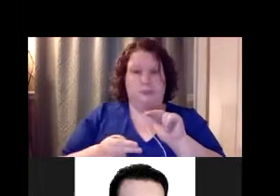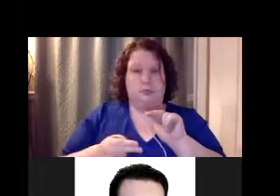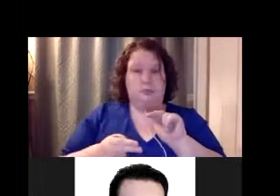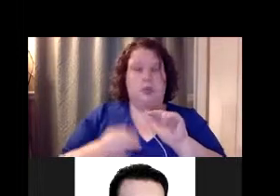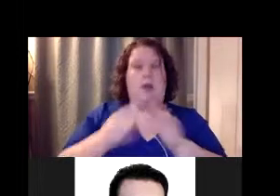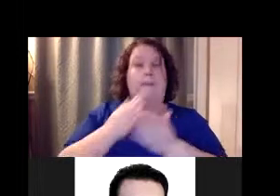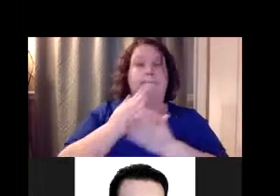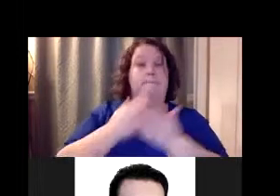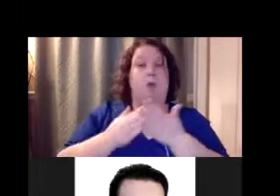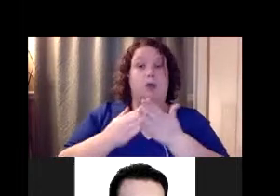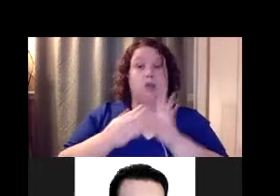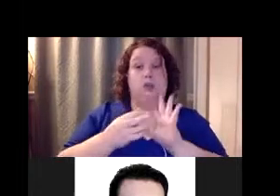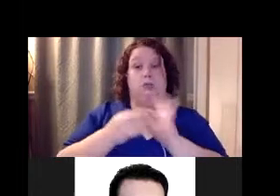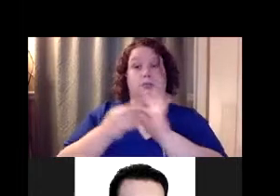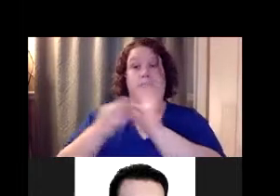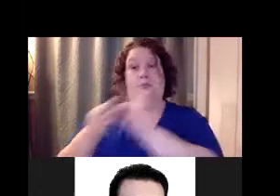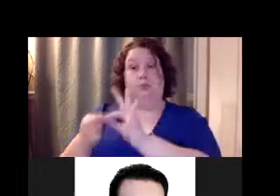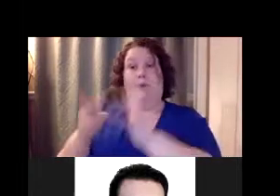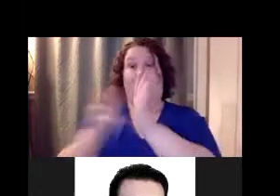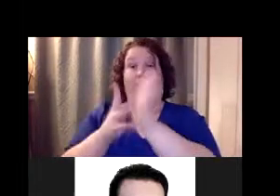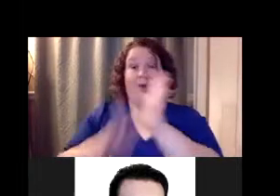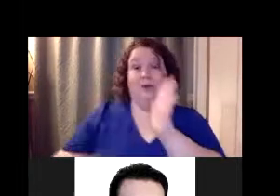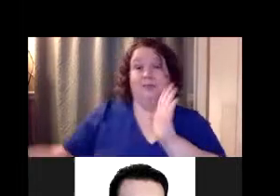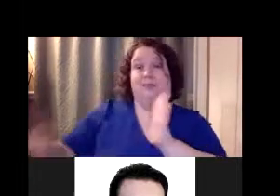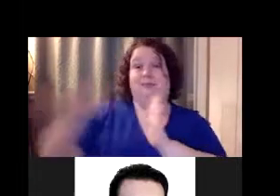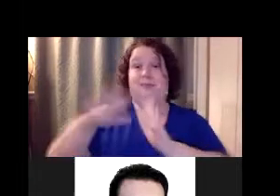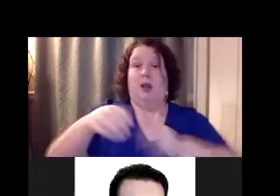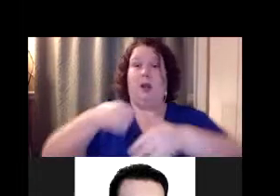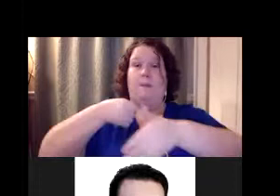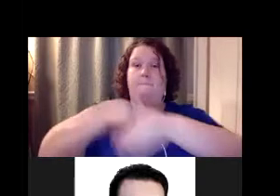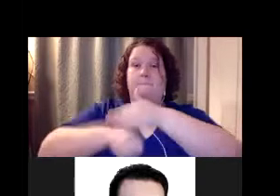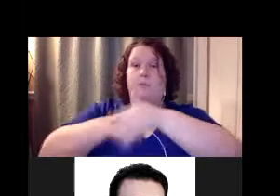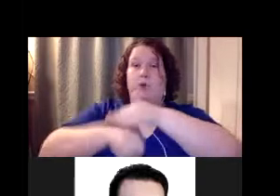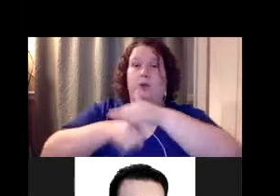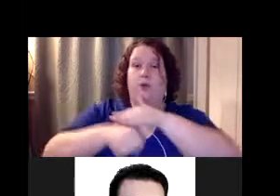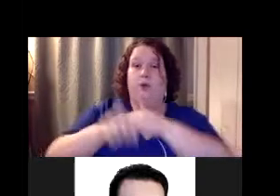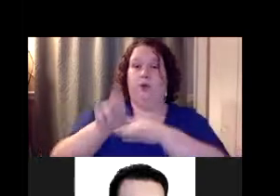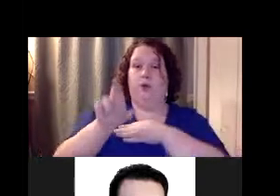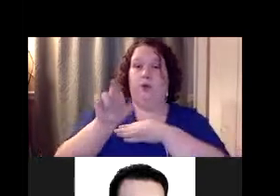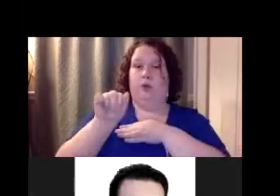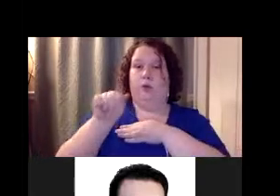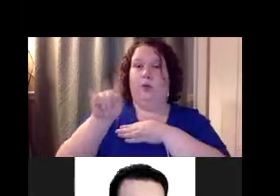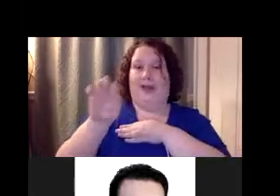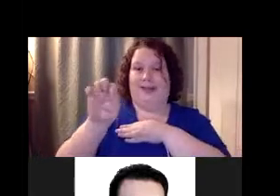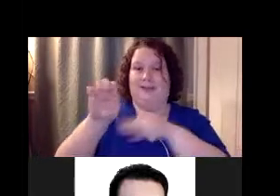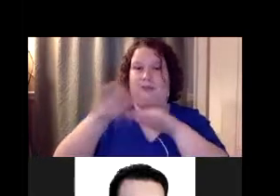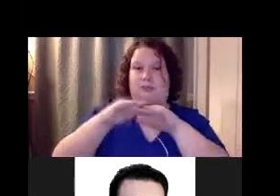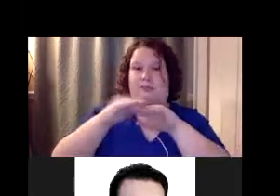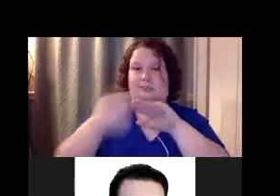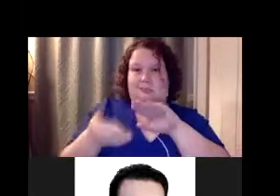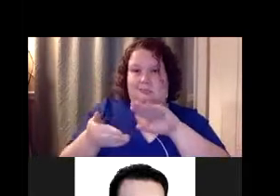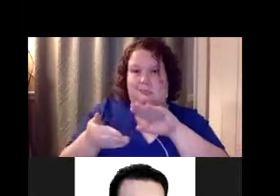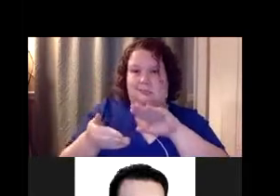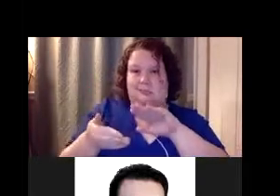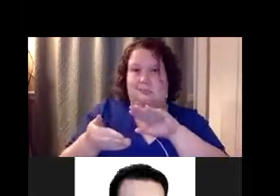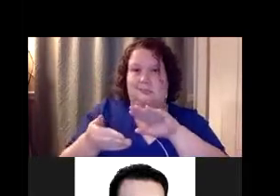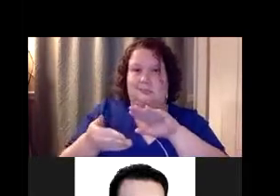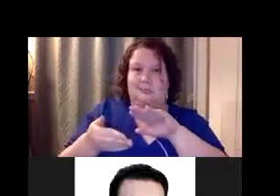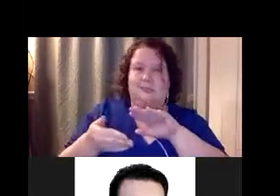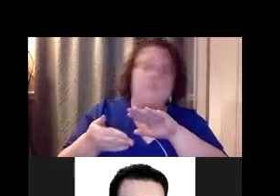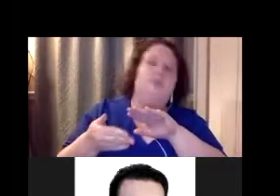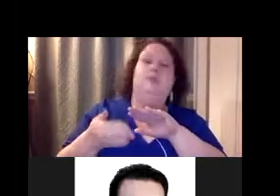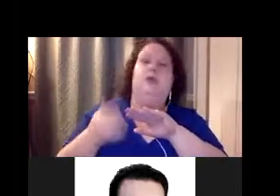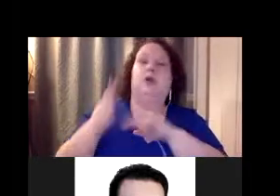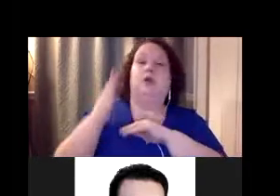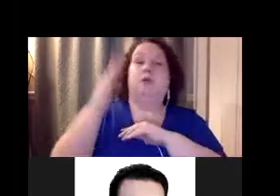we're seeing within the Waco ISD boundary. And then in the latter part of the forecast, it starts to grow again. So we are building in